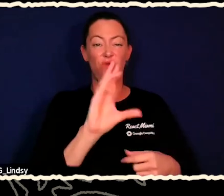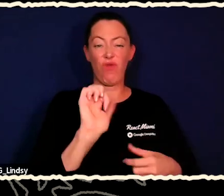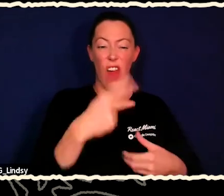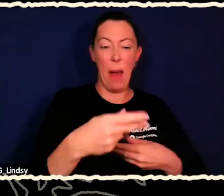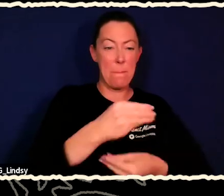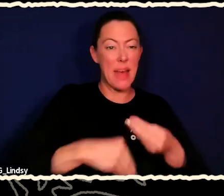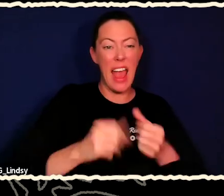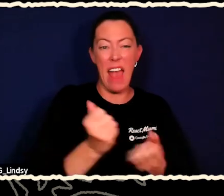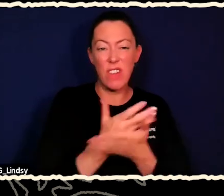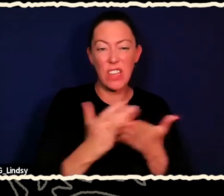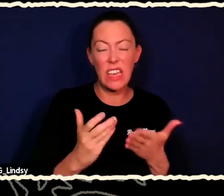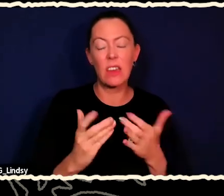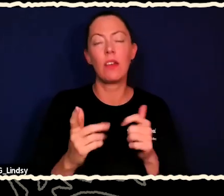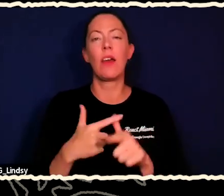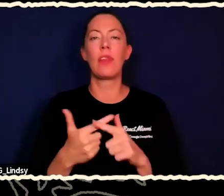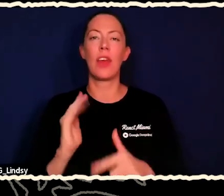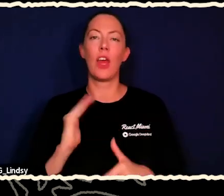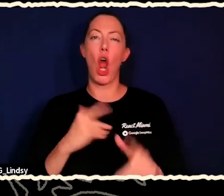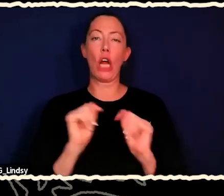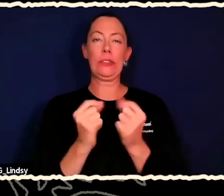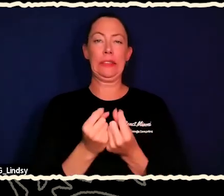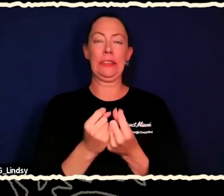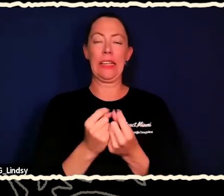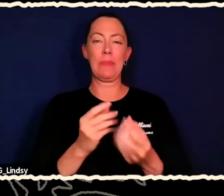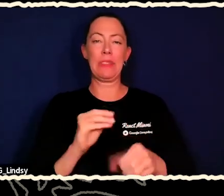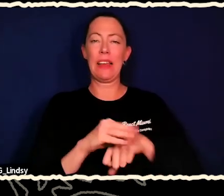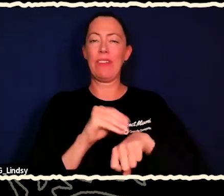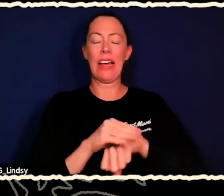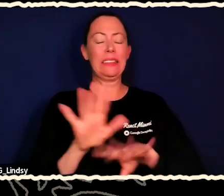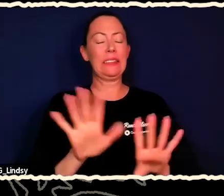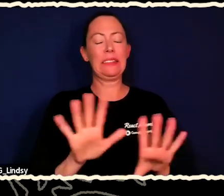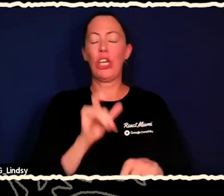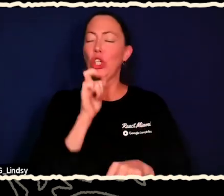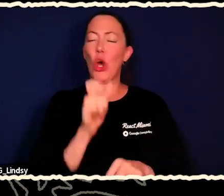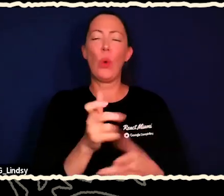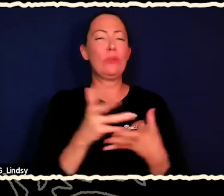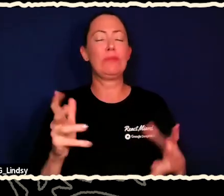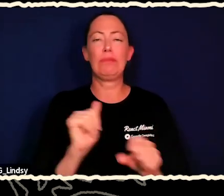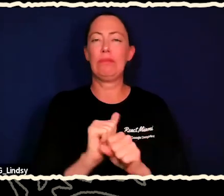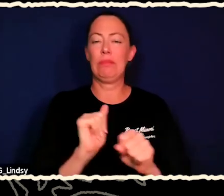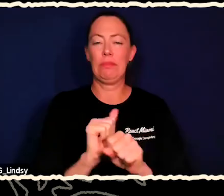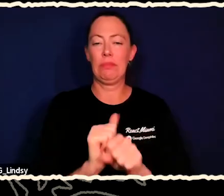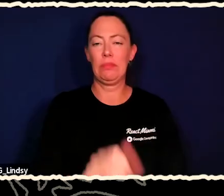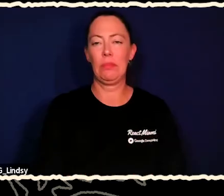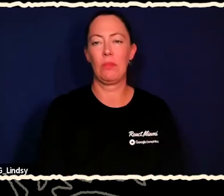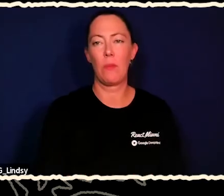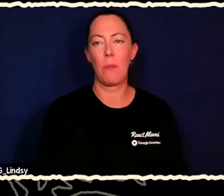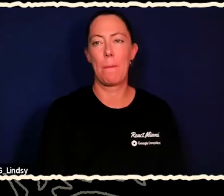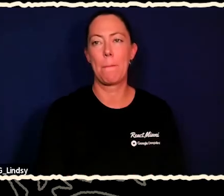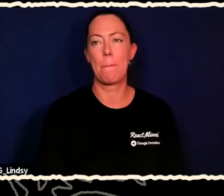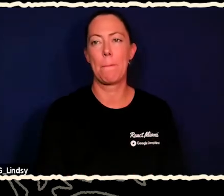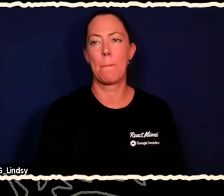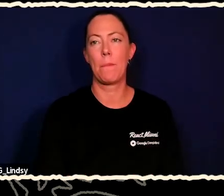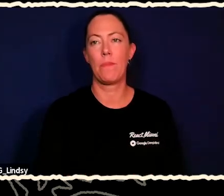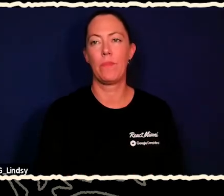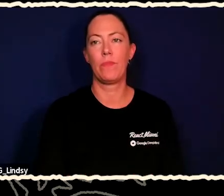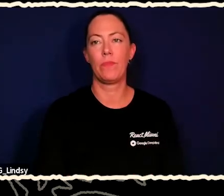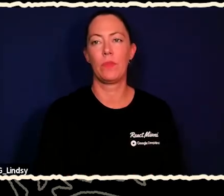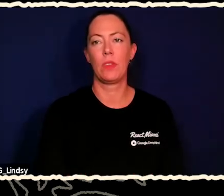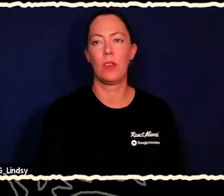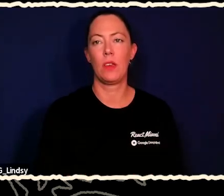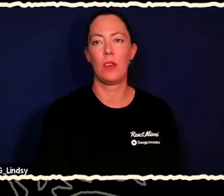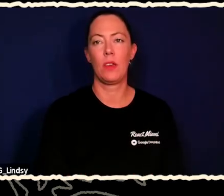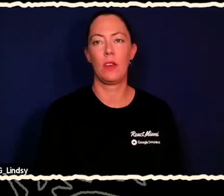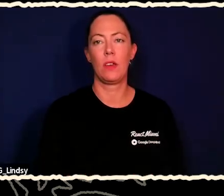the React team's advice has been, don't do this. It's a lot of effort. There are times when a component always gets